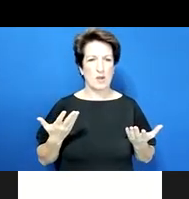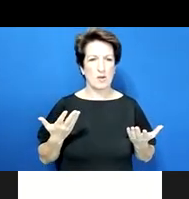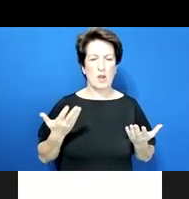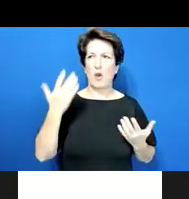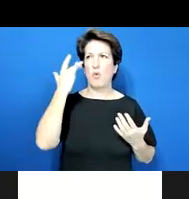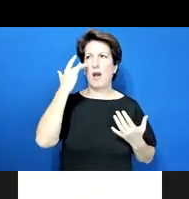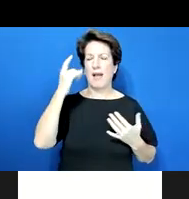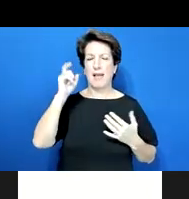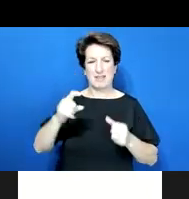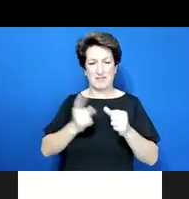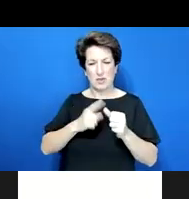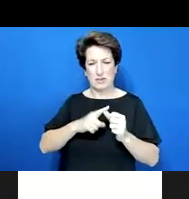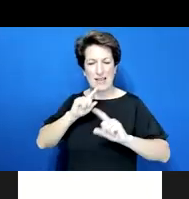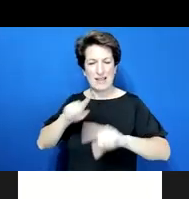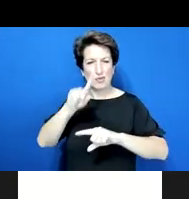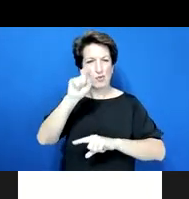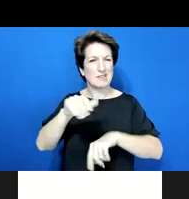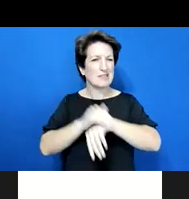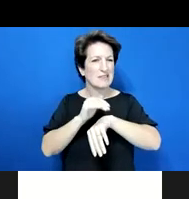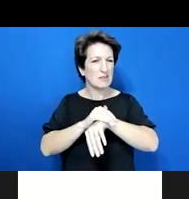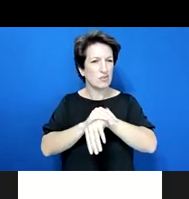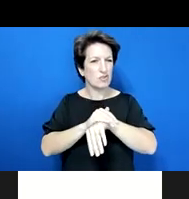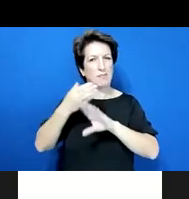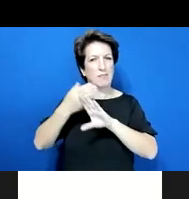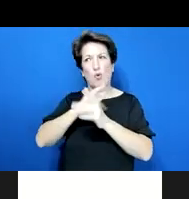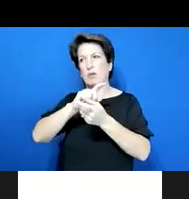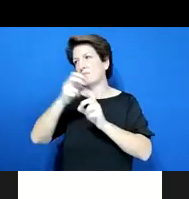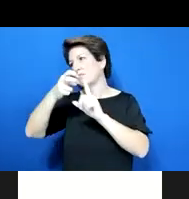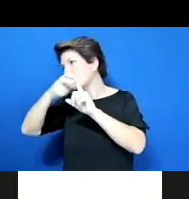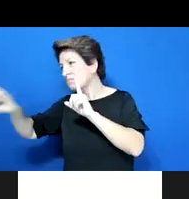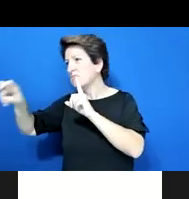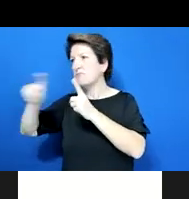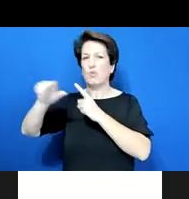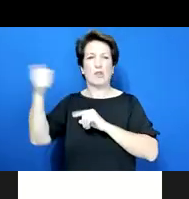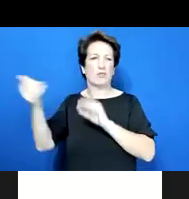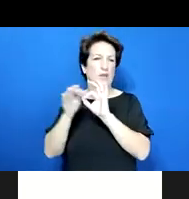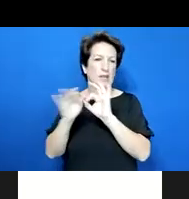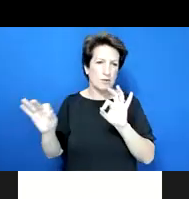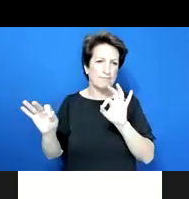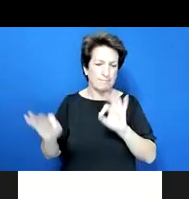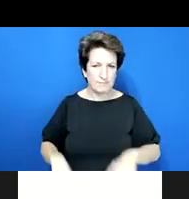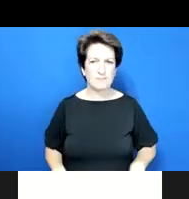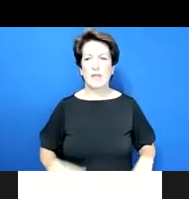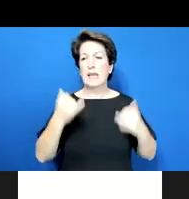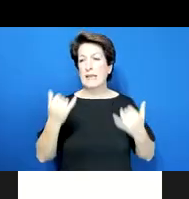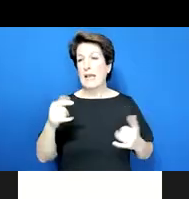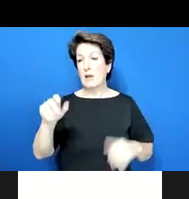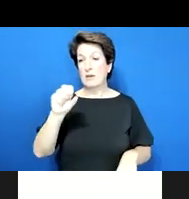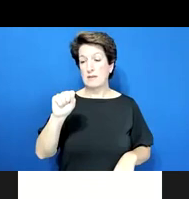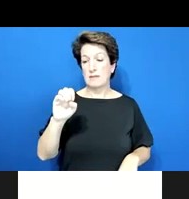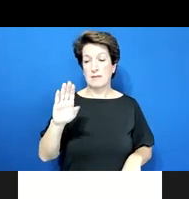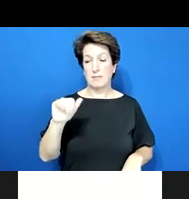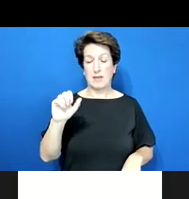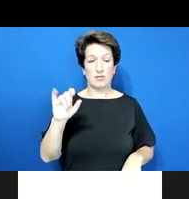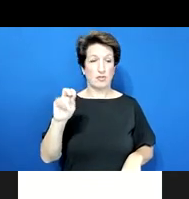that you just described. But I have heard it before, and I appreciate the comment. Thank you. Sebastian, would you like to unmute and ask your